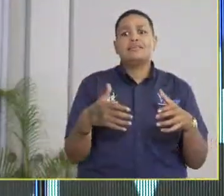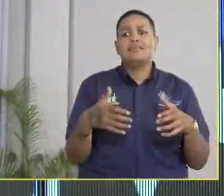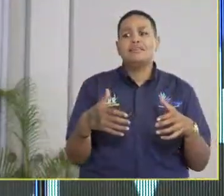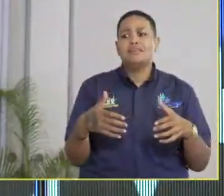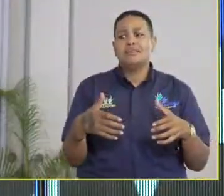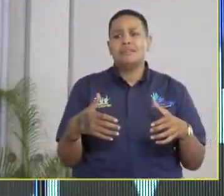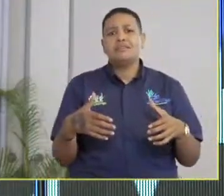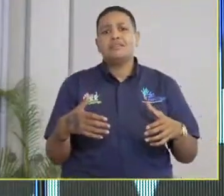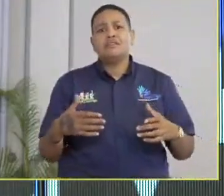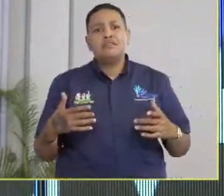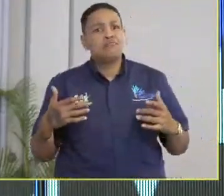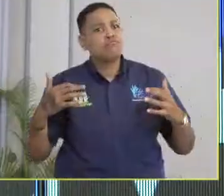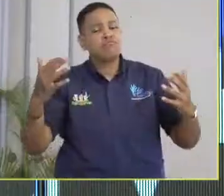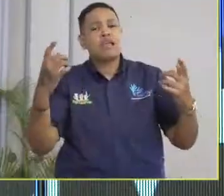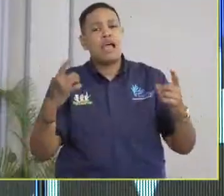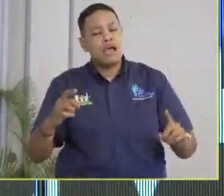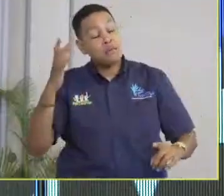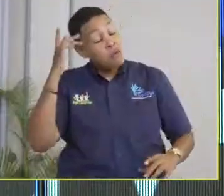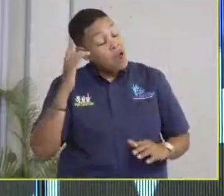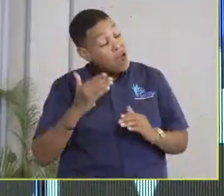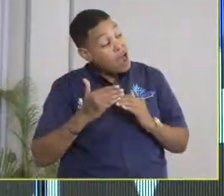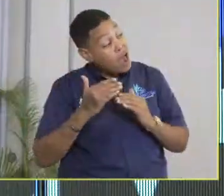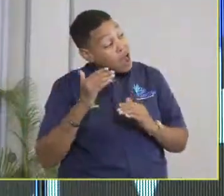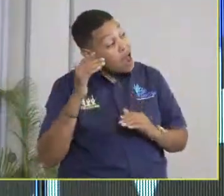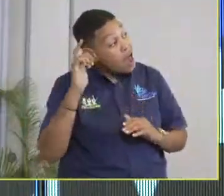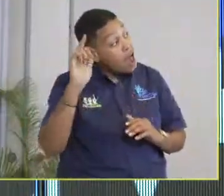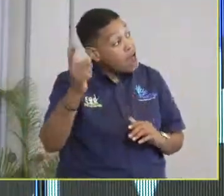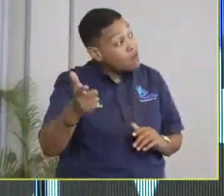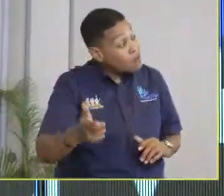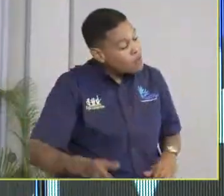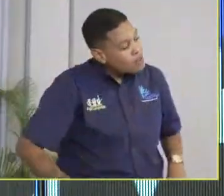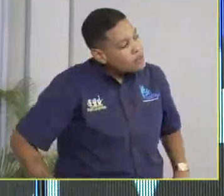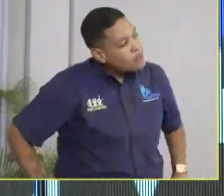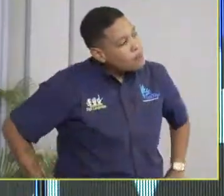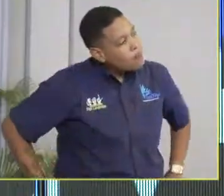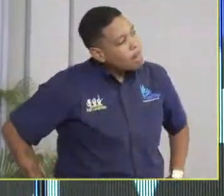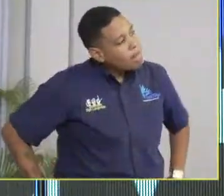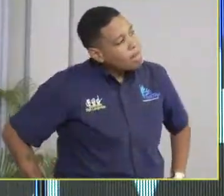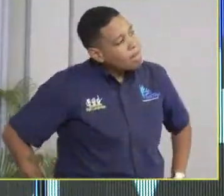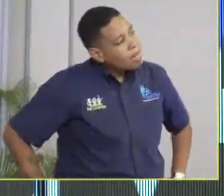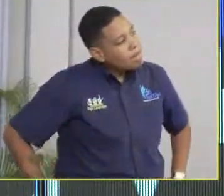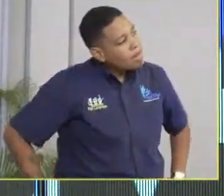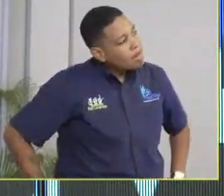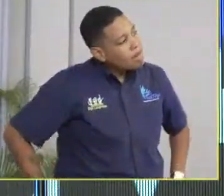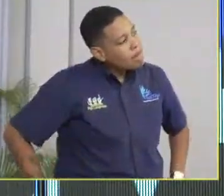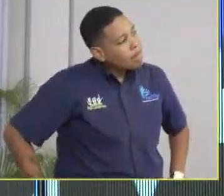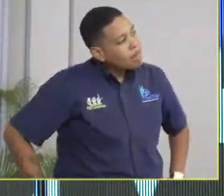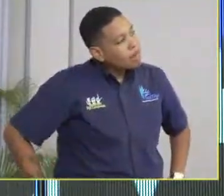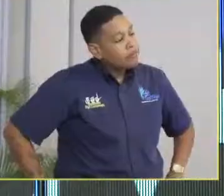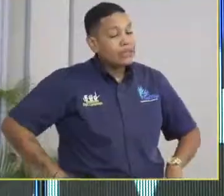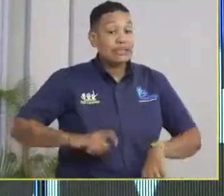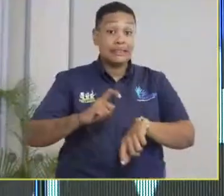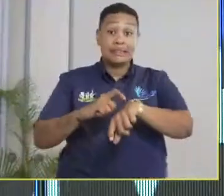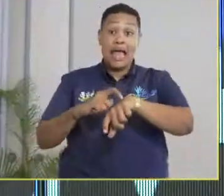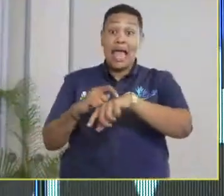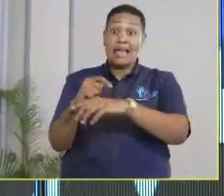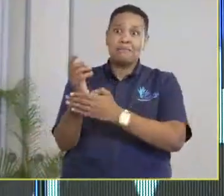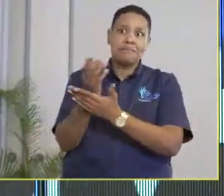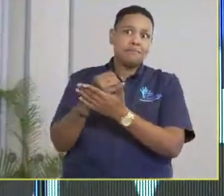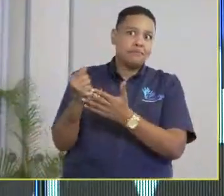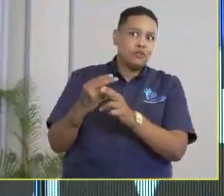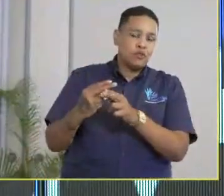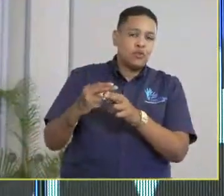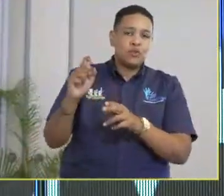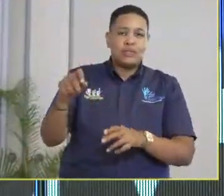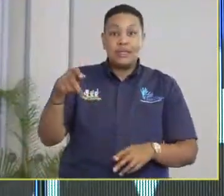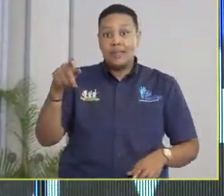our sails. Because after a while, when we realized that the time was going and we needed help, asked the